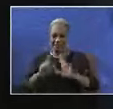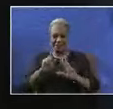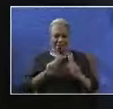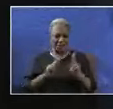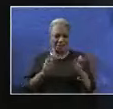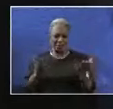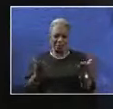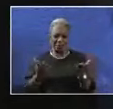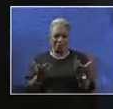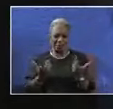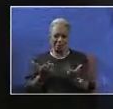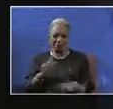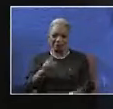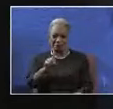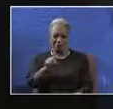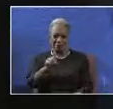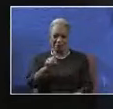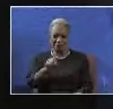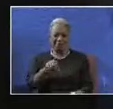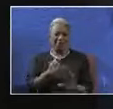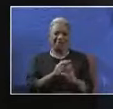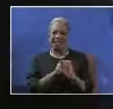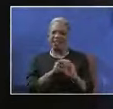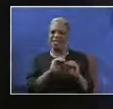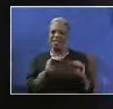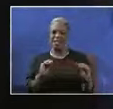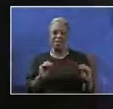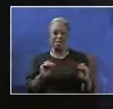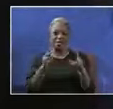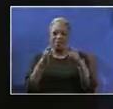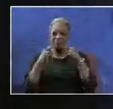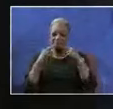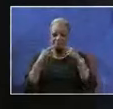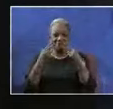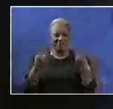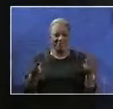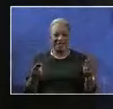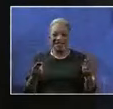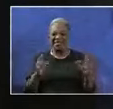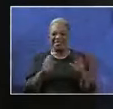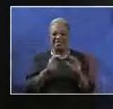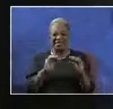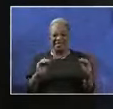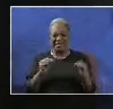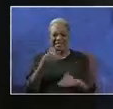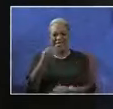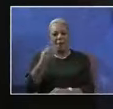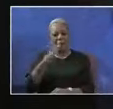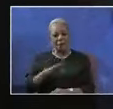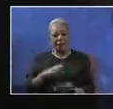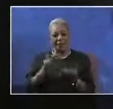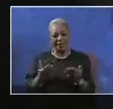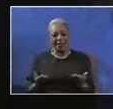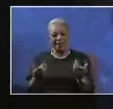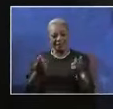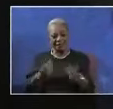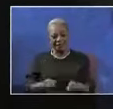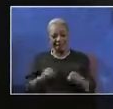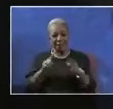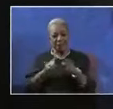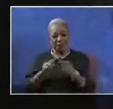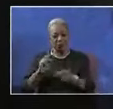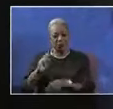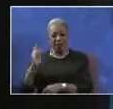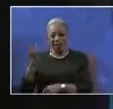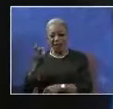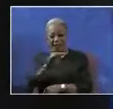innocent. None of them. Just like when bad things happened to us, and we